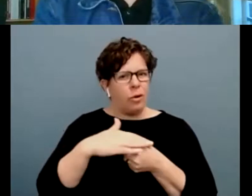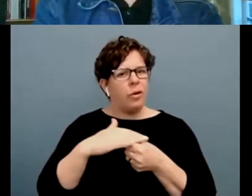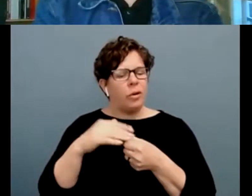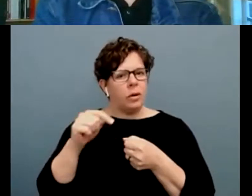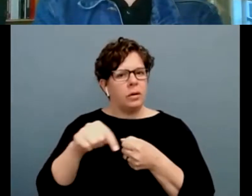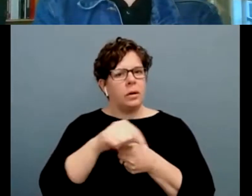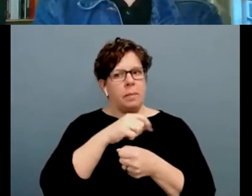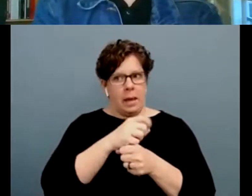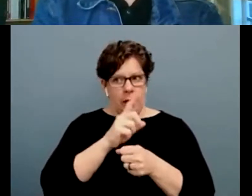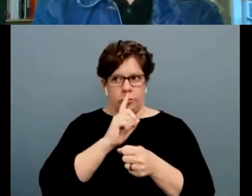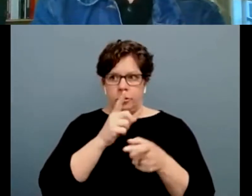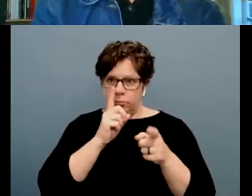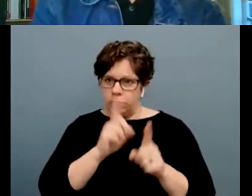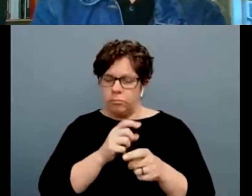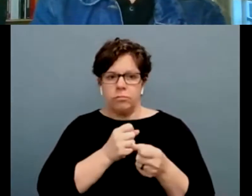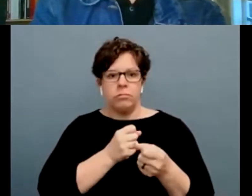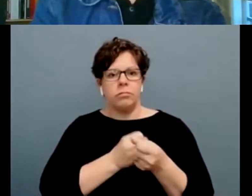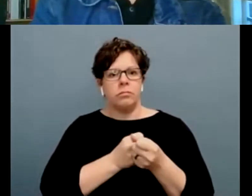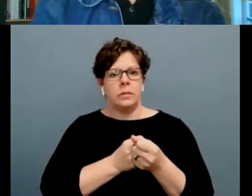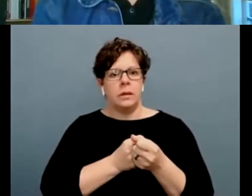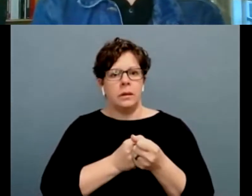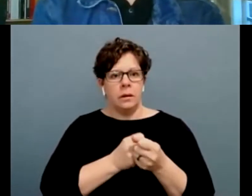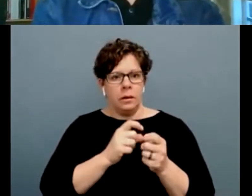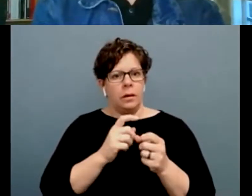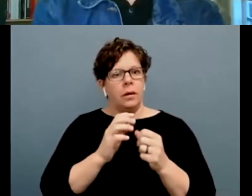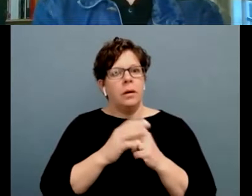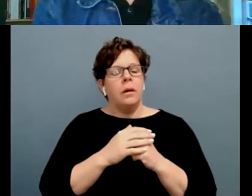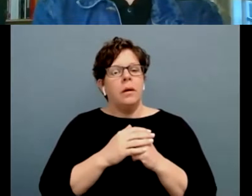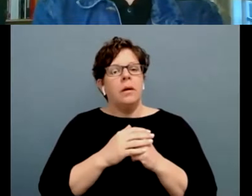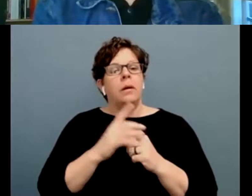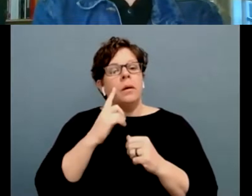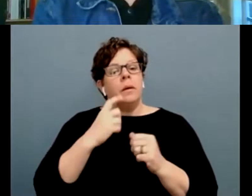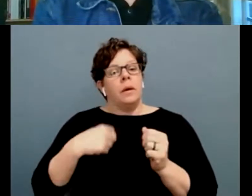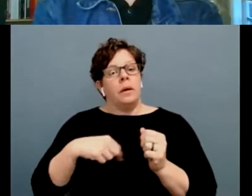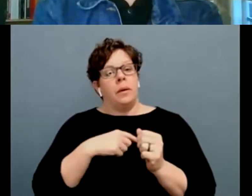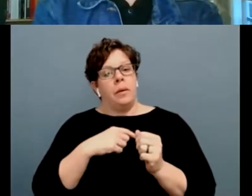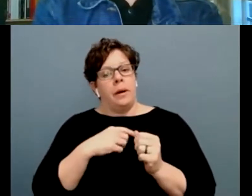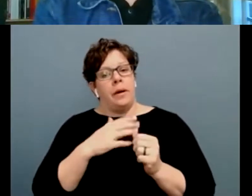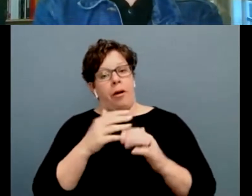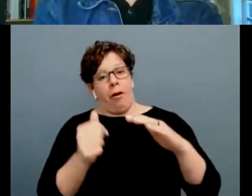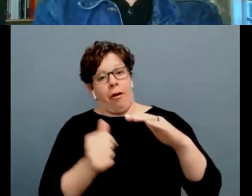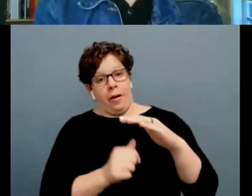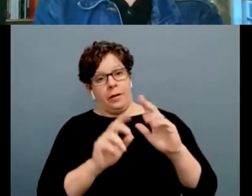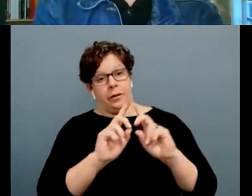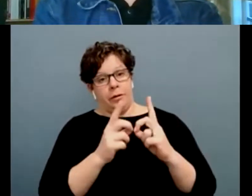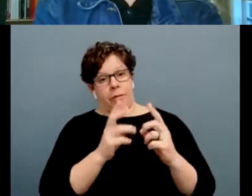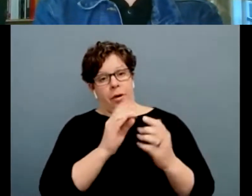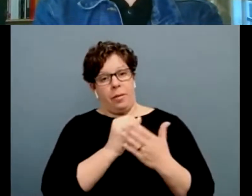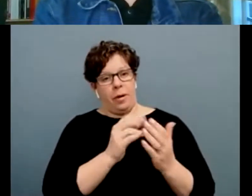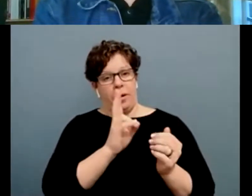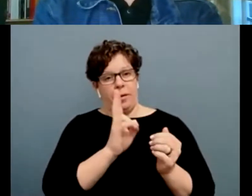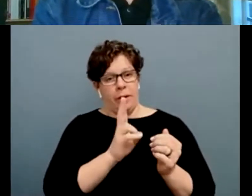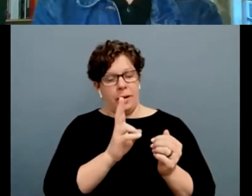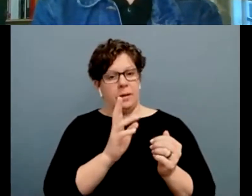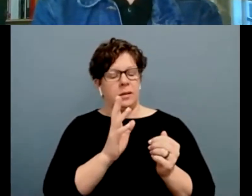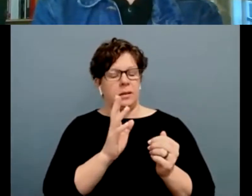buy-in from the beginning. And because we are part of the Department of Arts and History, and we have a long legacy of working